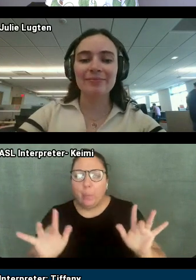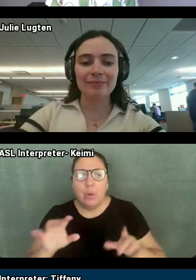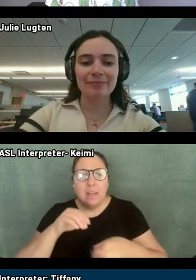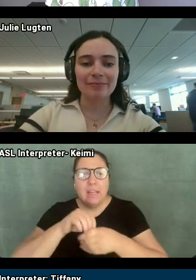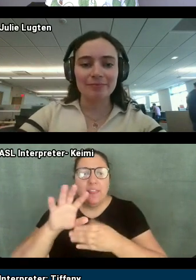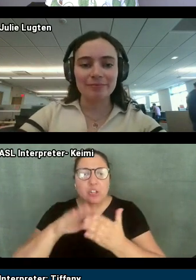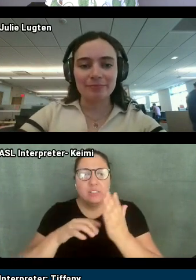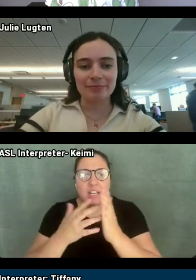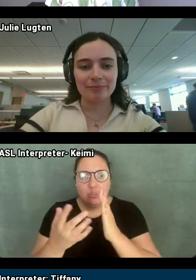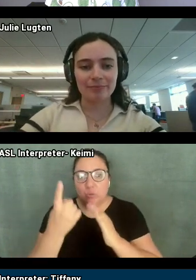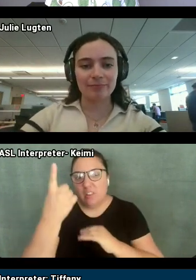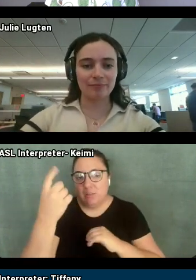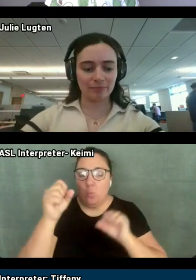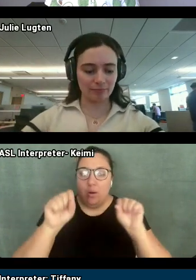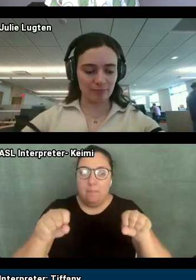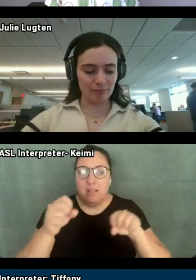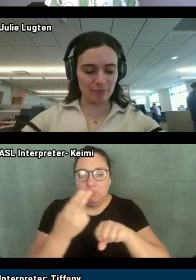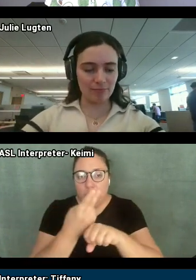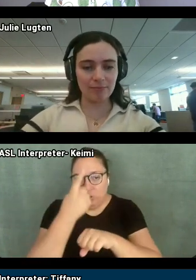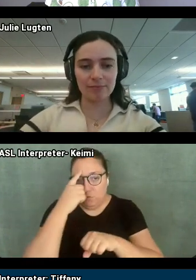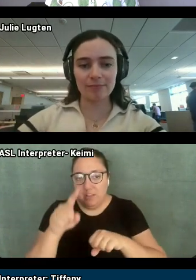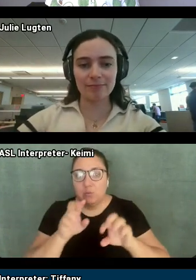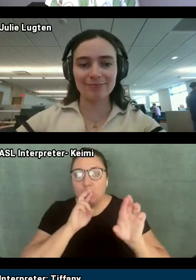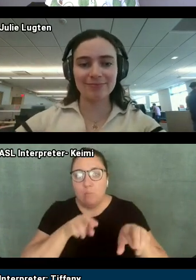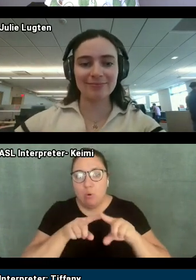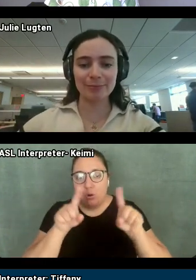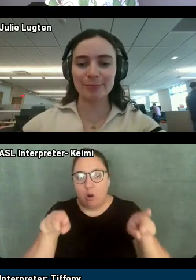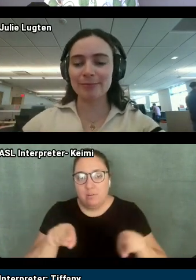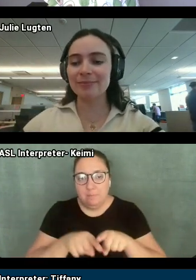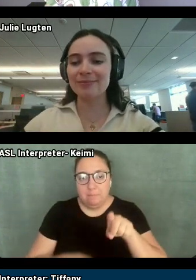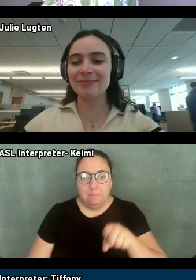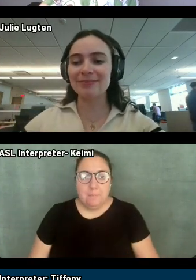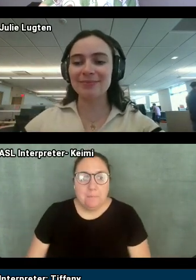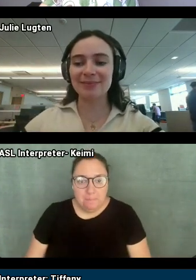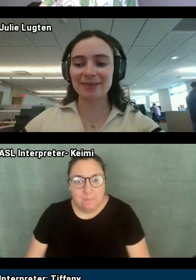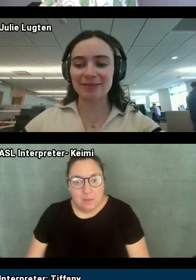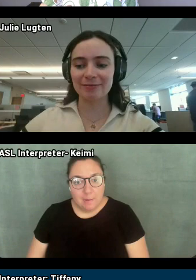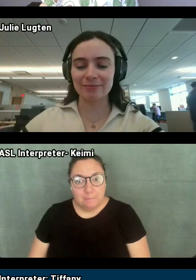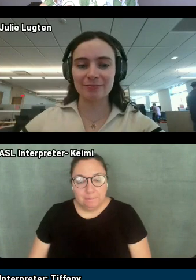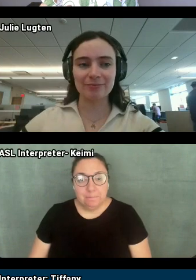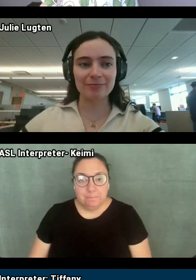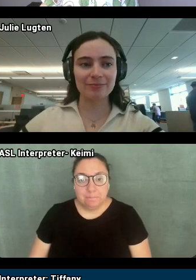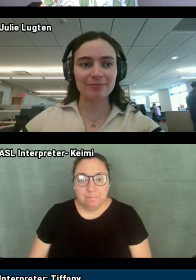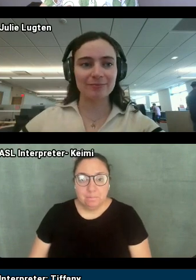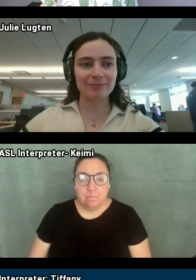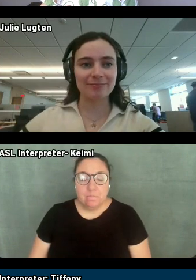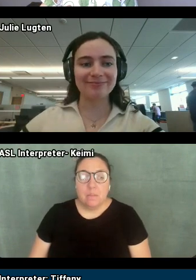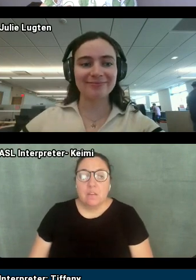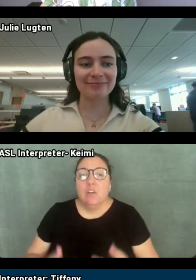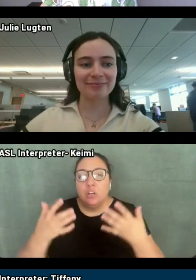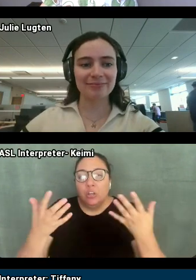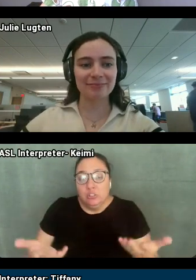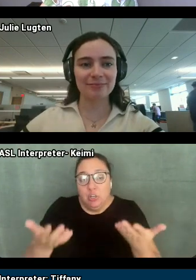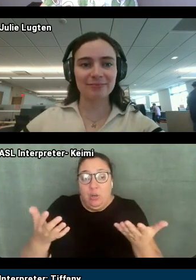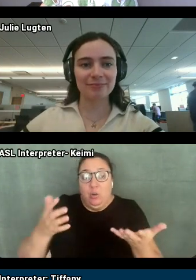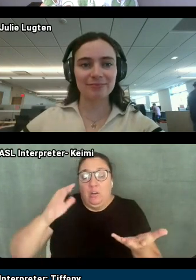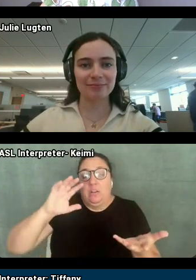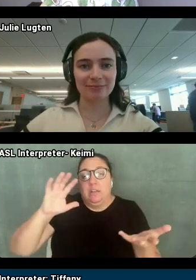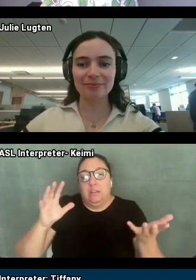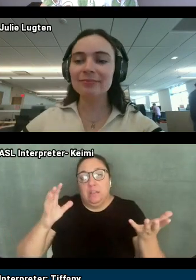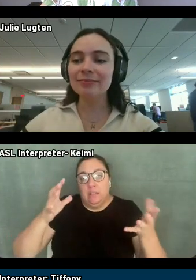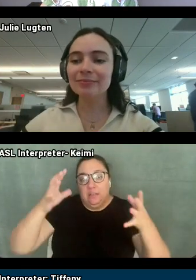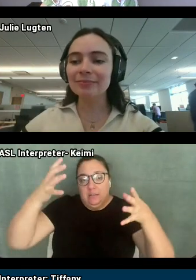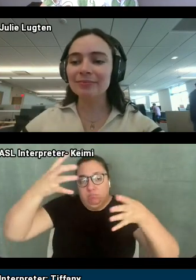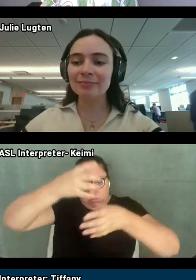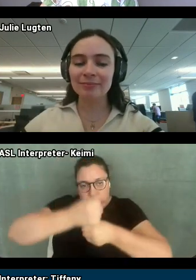use for this report card function. So I guess in conclusion, a bunch of new card